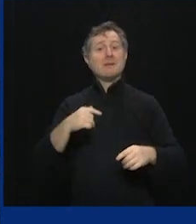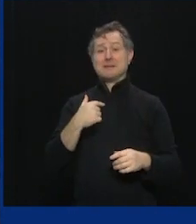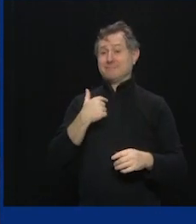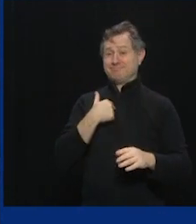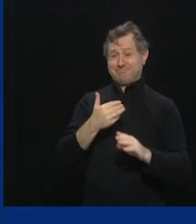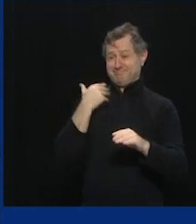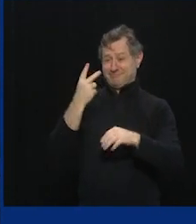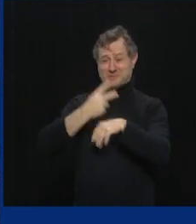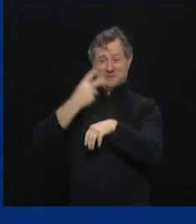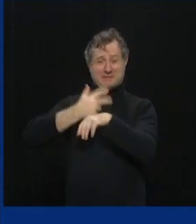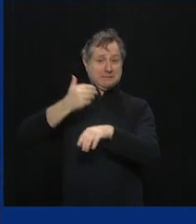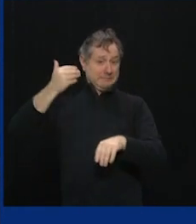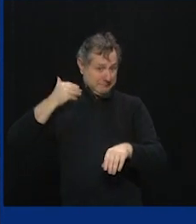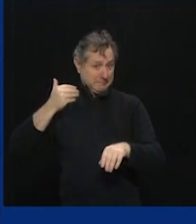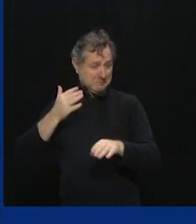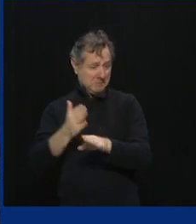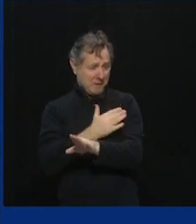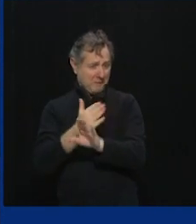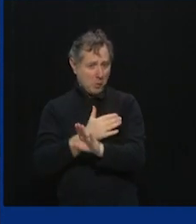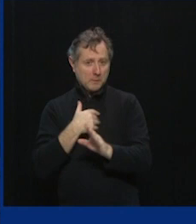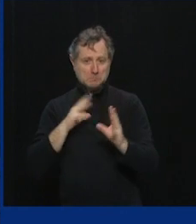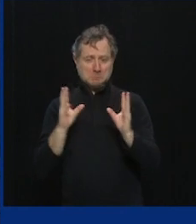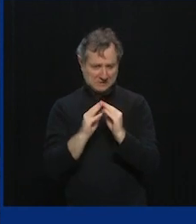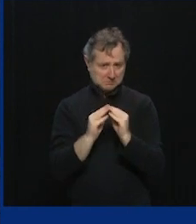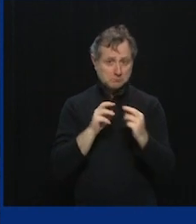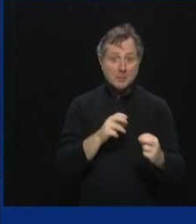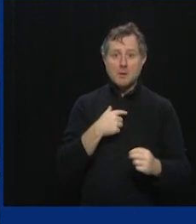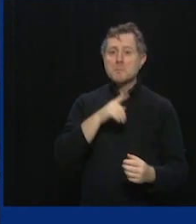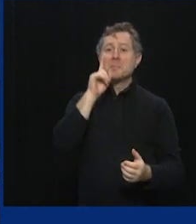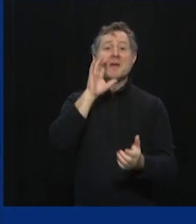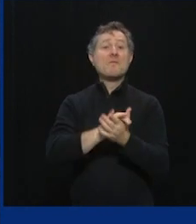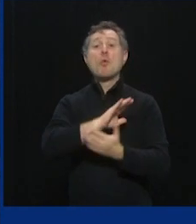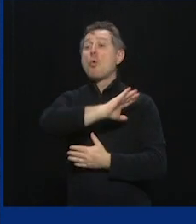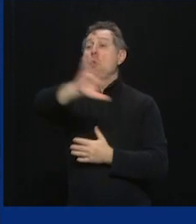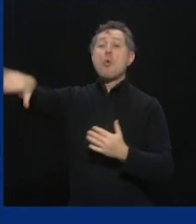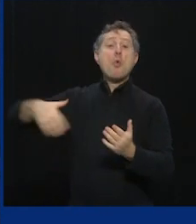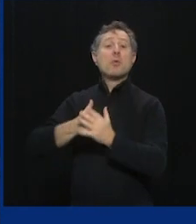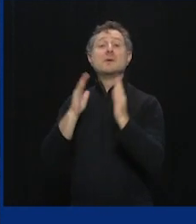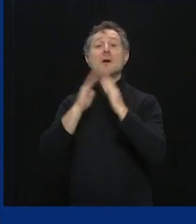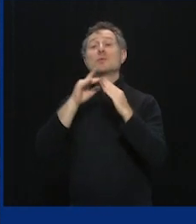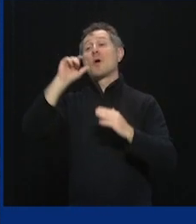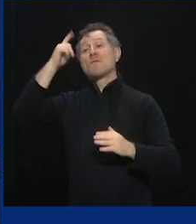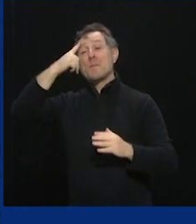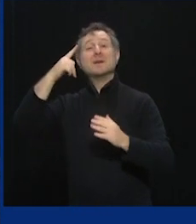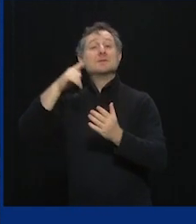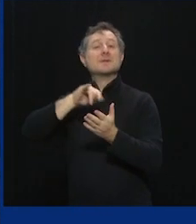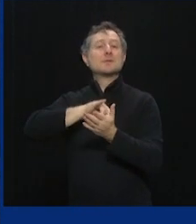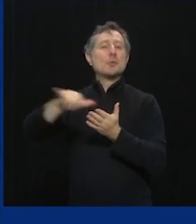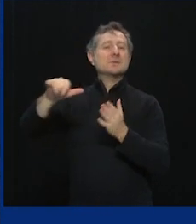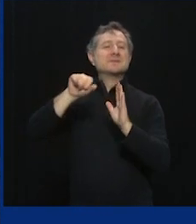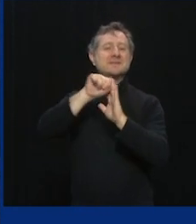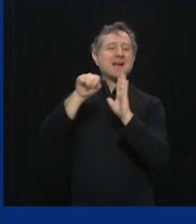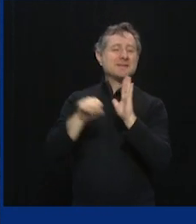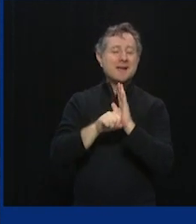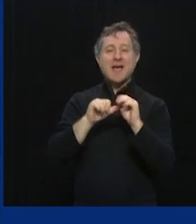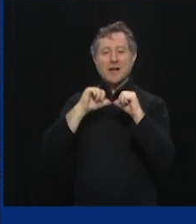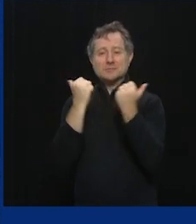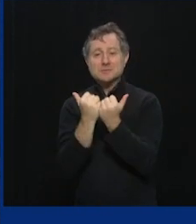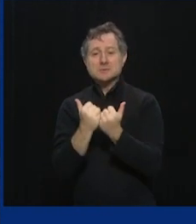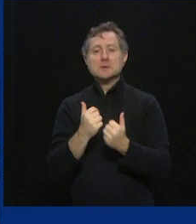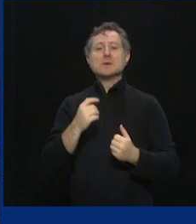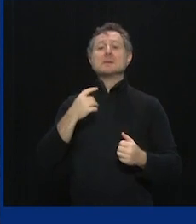that every government agency in the state of New York that's subjected to the open meetings law should provide this